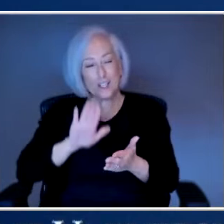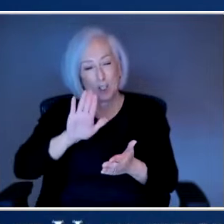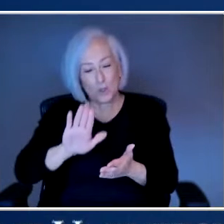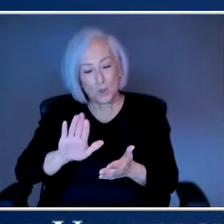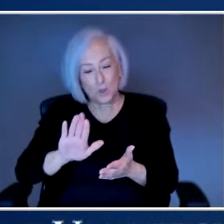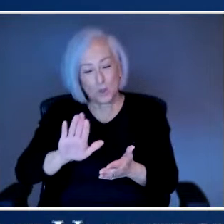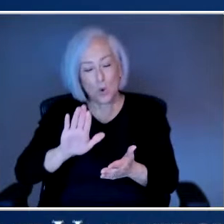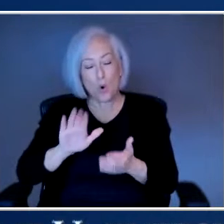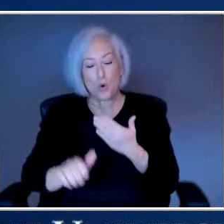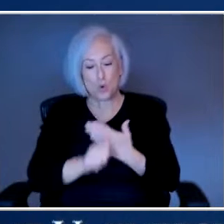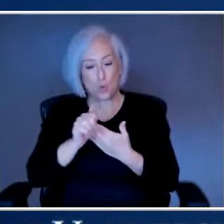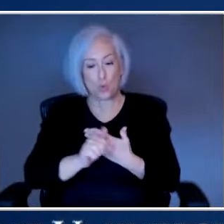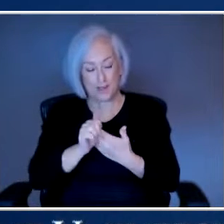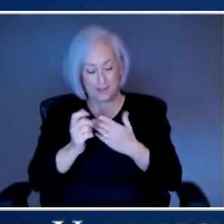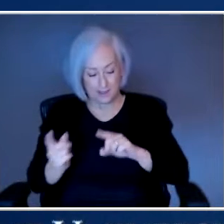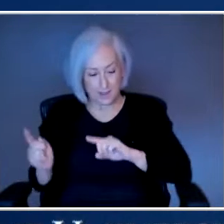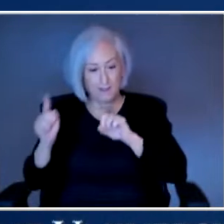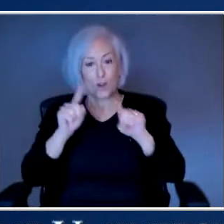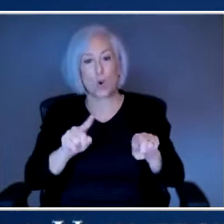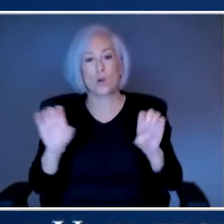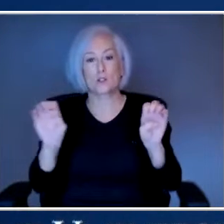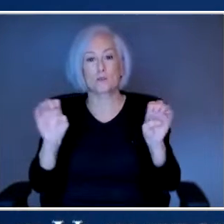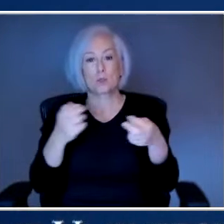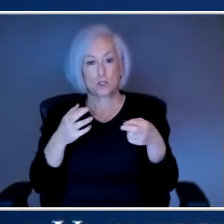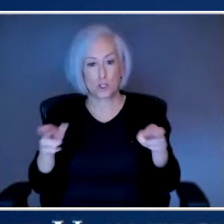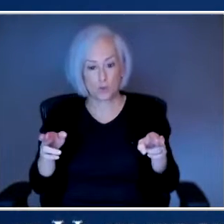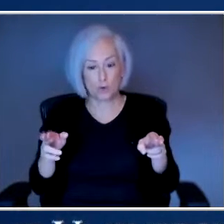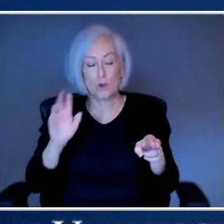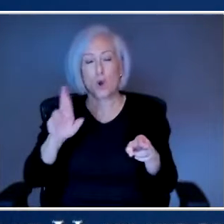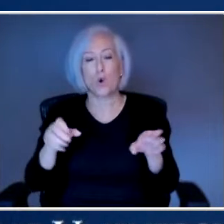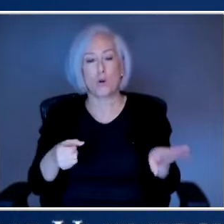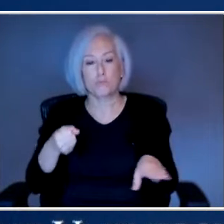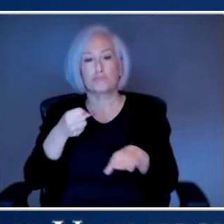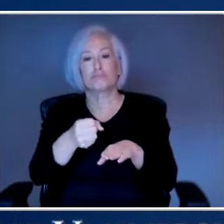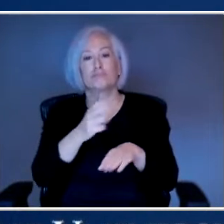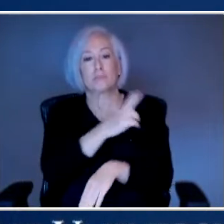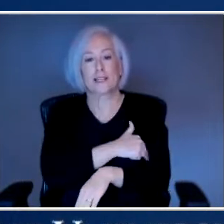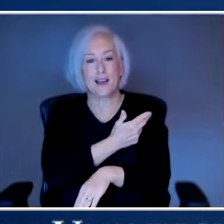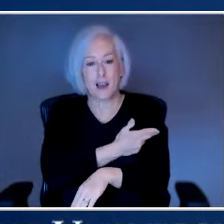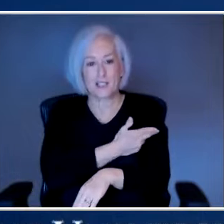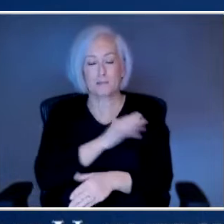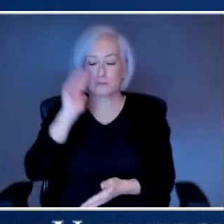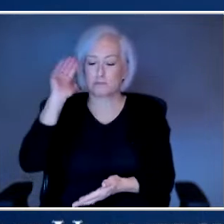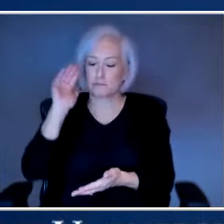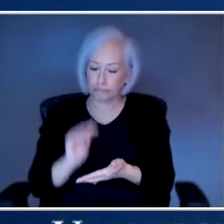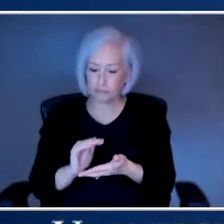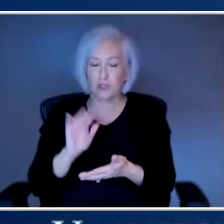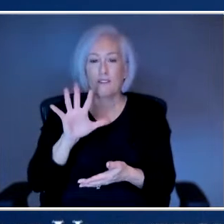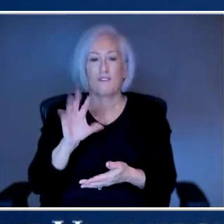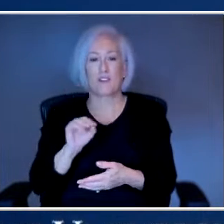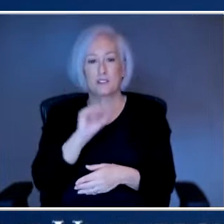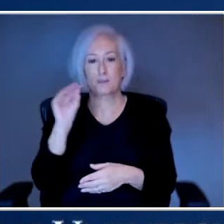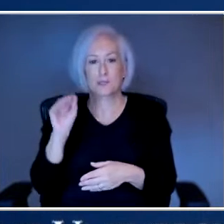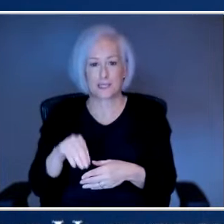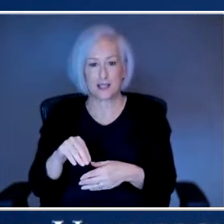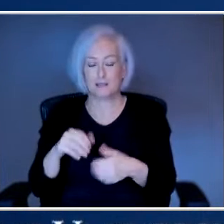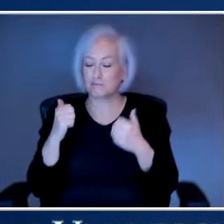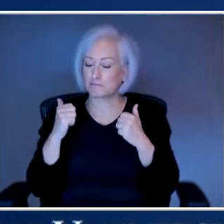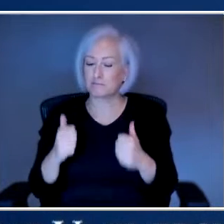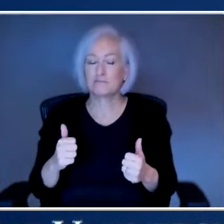department or going to hospitalization. And then if you look at those numbers for the ages over 65, I think that is a lot of